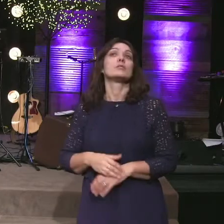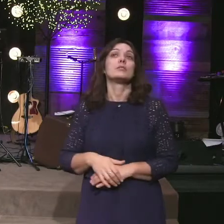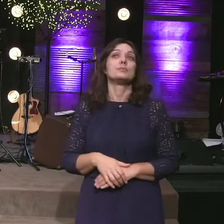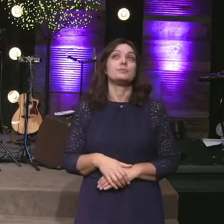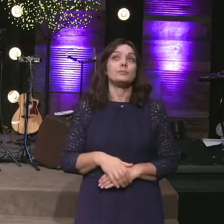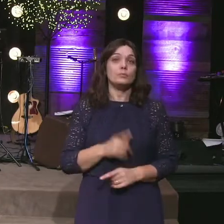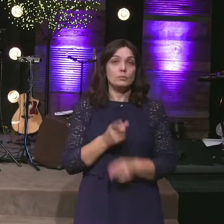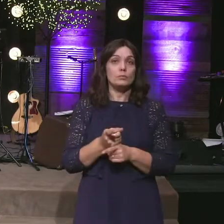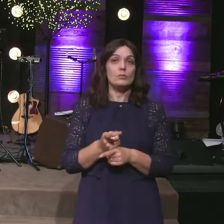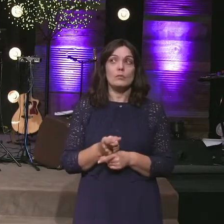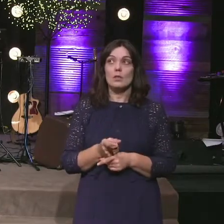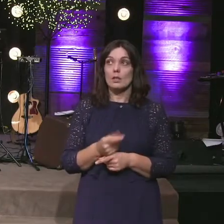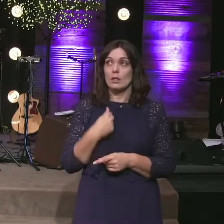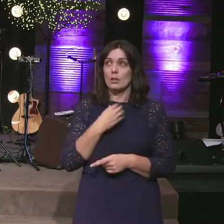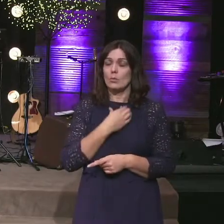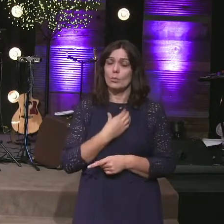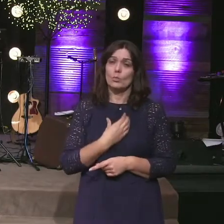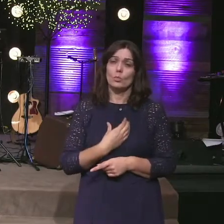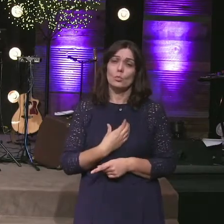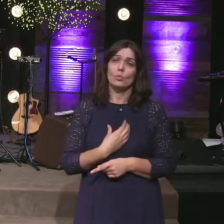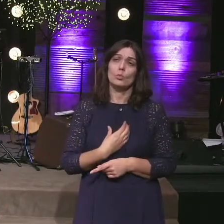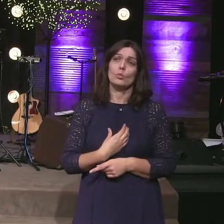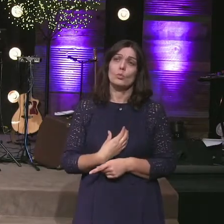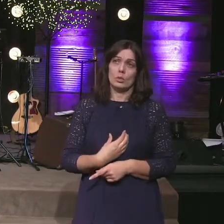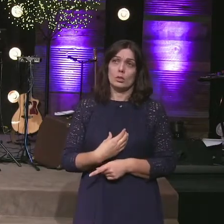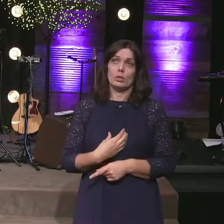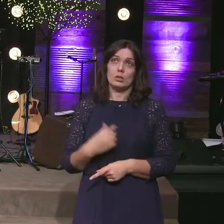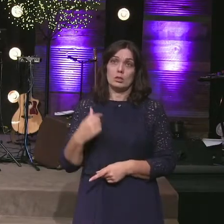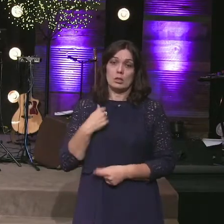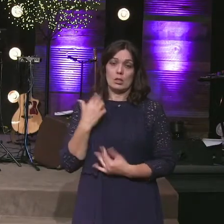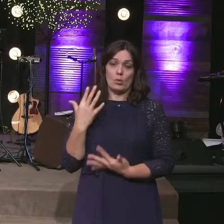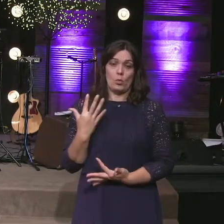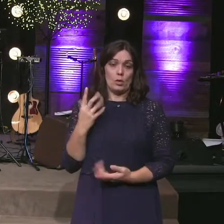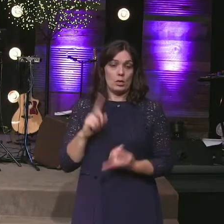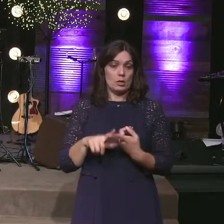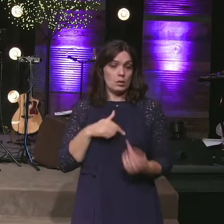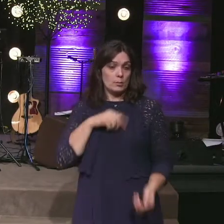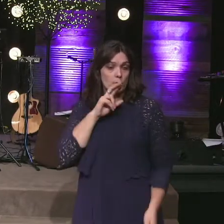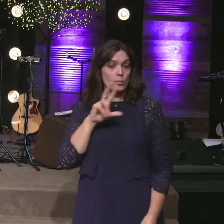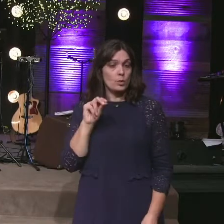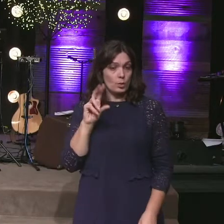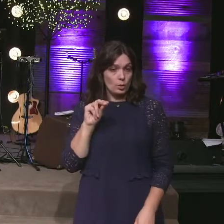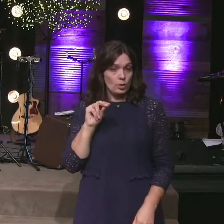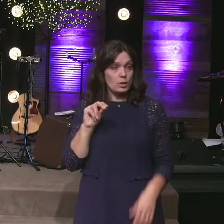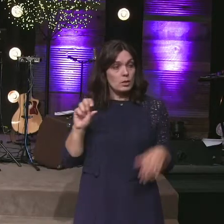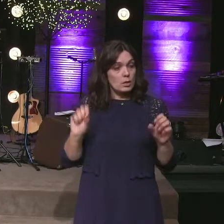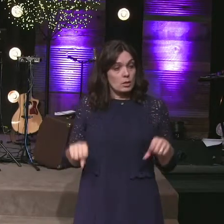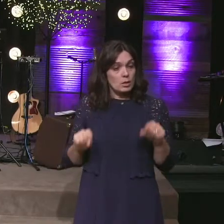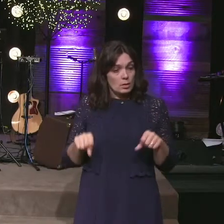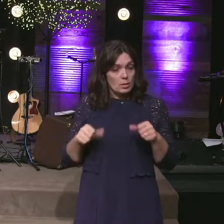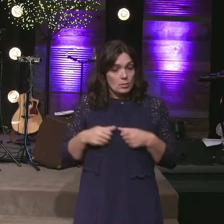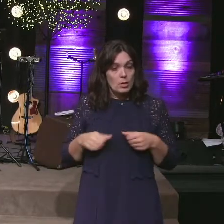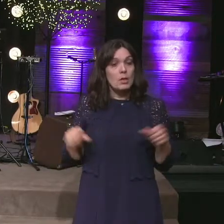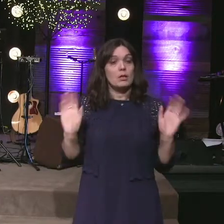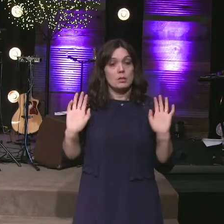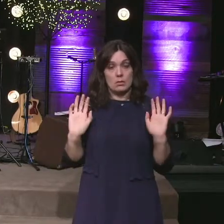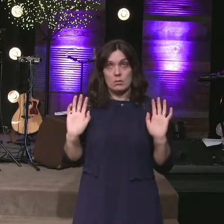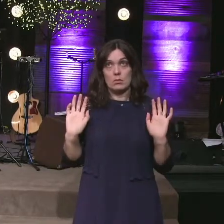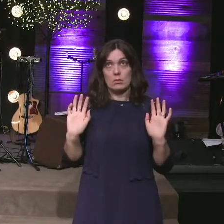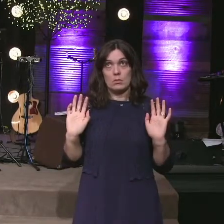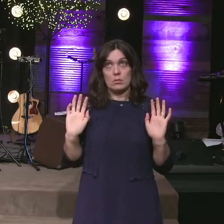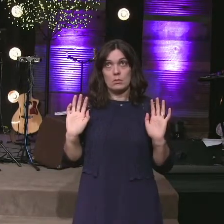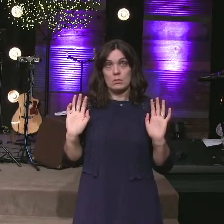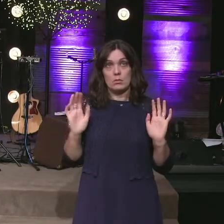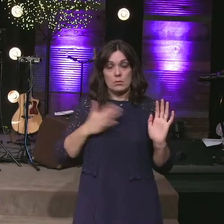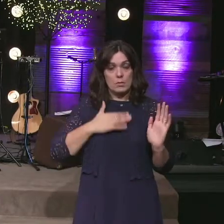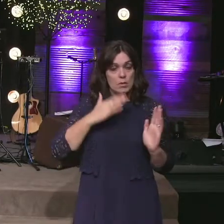Right? I wish that I had waited till I was 30 years old to lay down my hopes and dreams